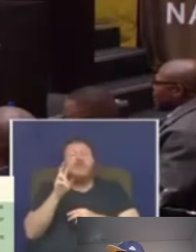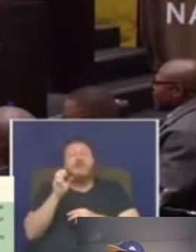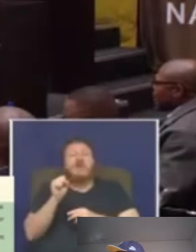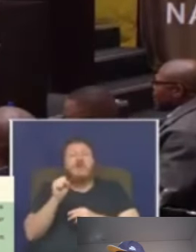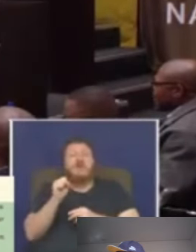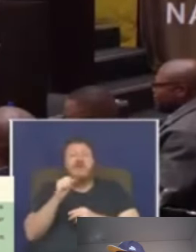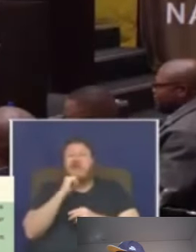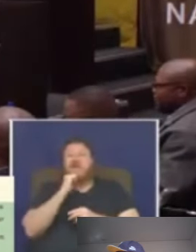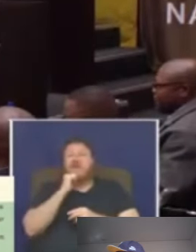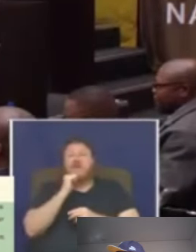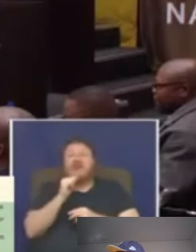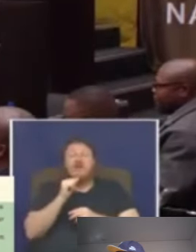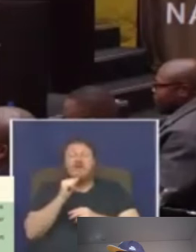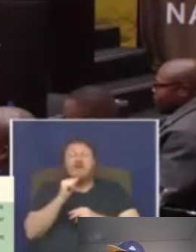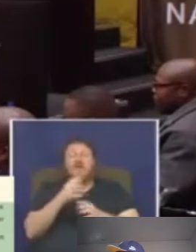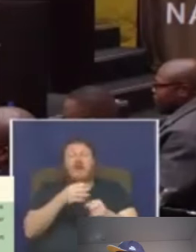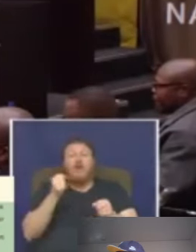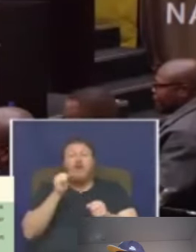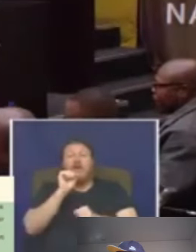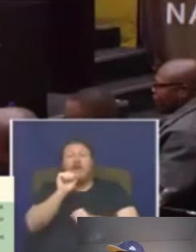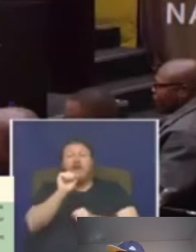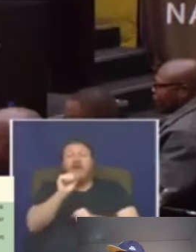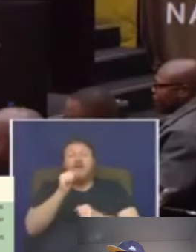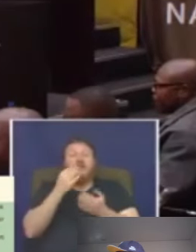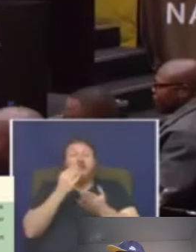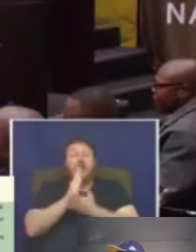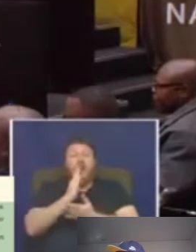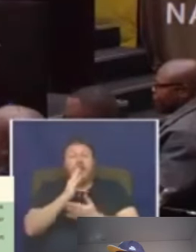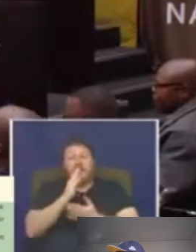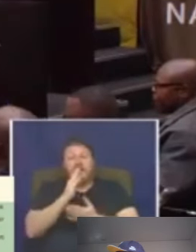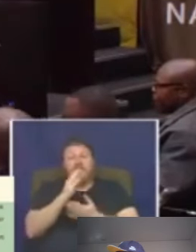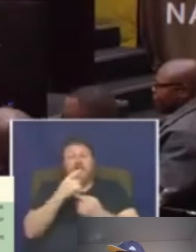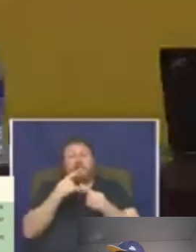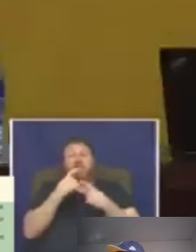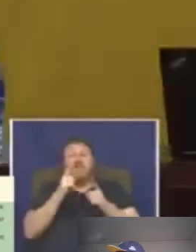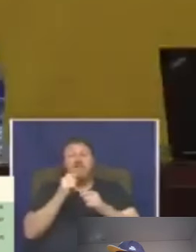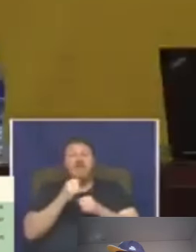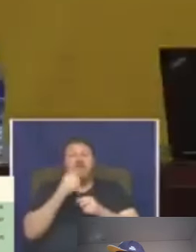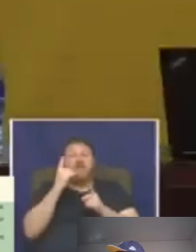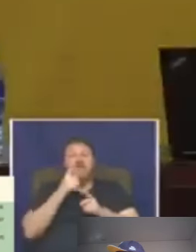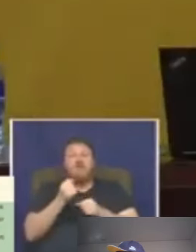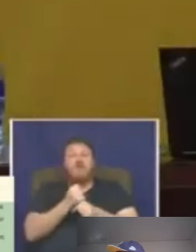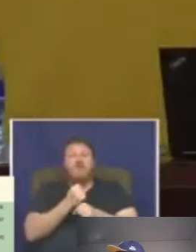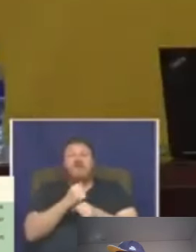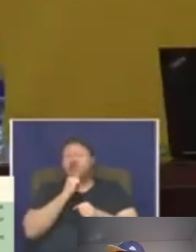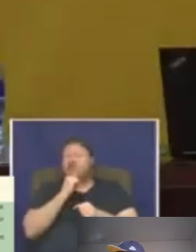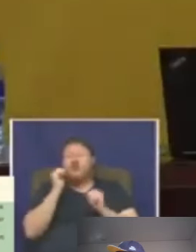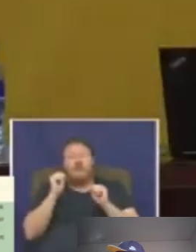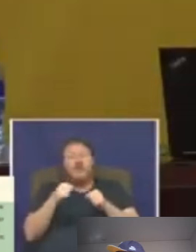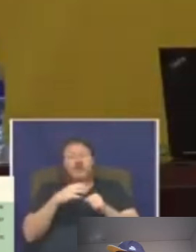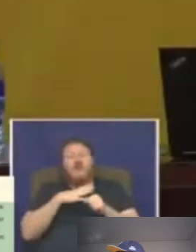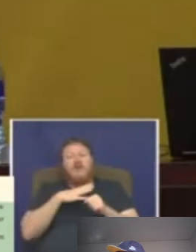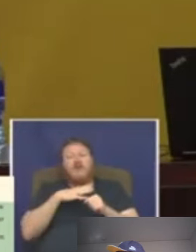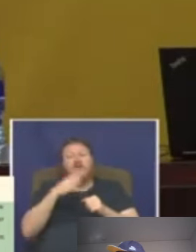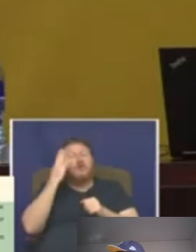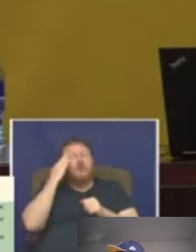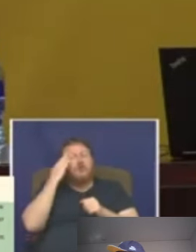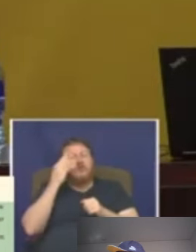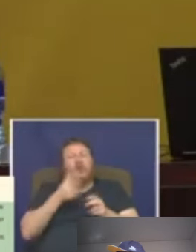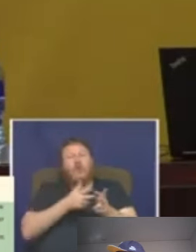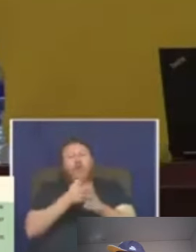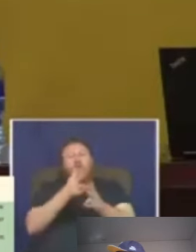away from his right to air his views. I've made that ruling. If you disagree, you know what recourse